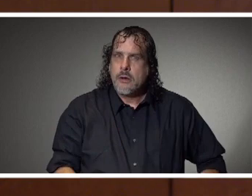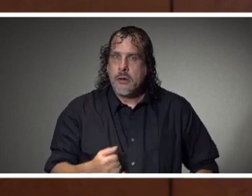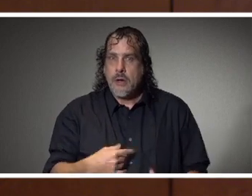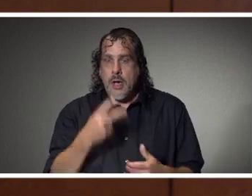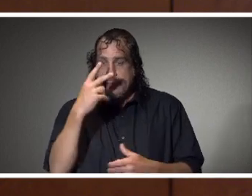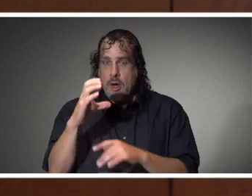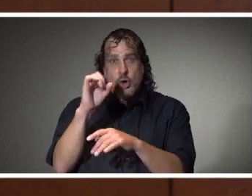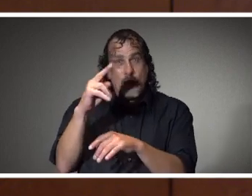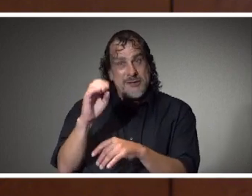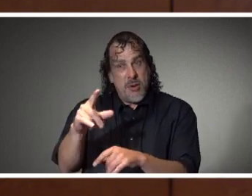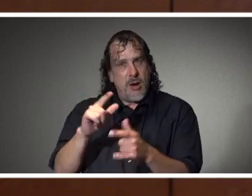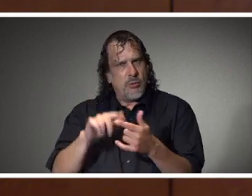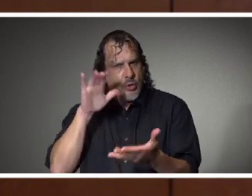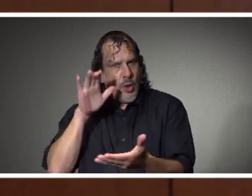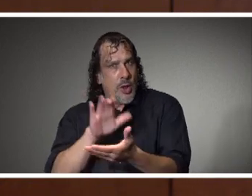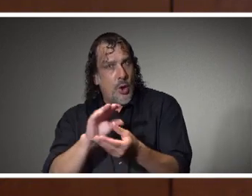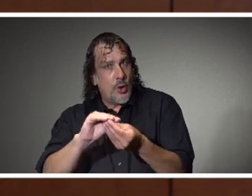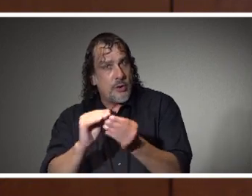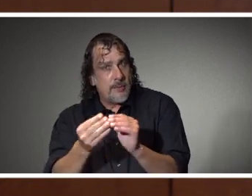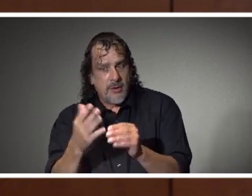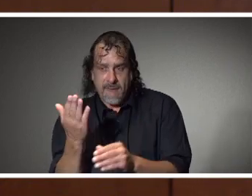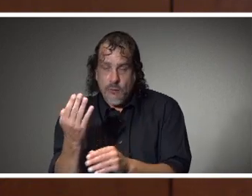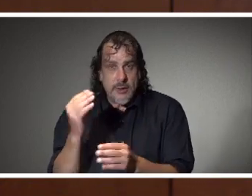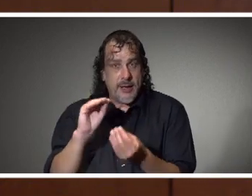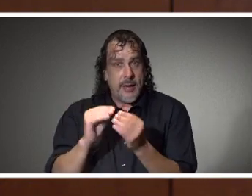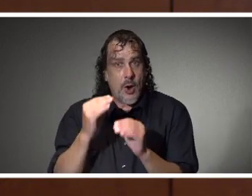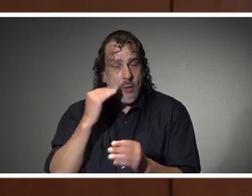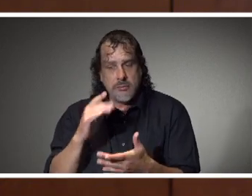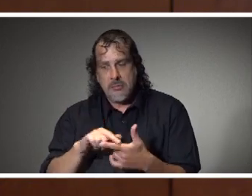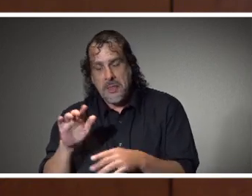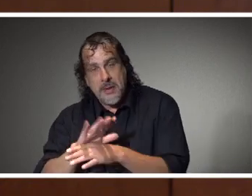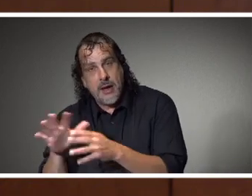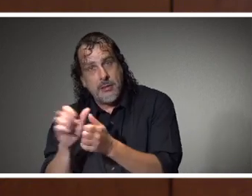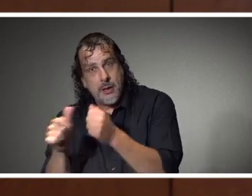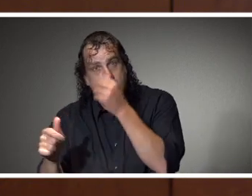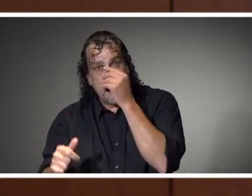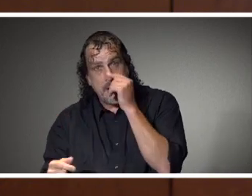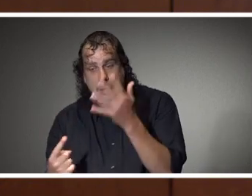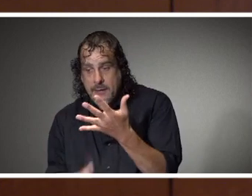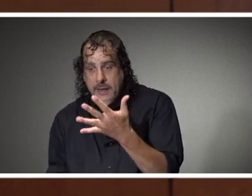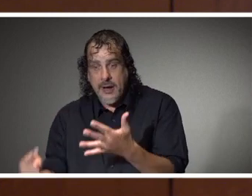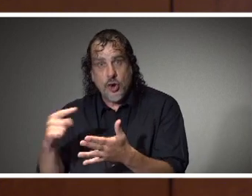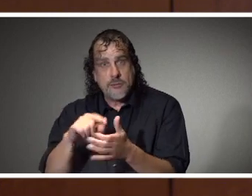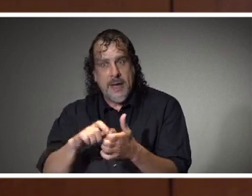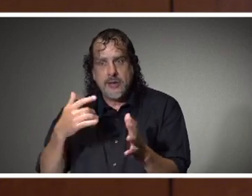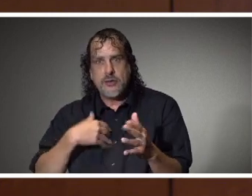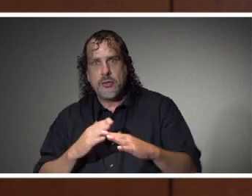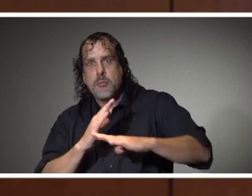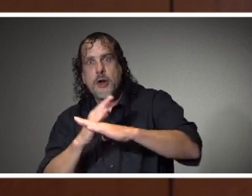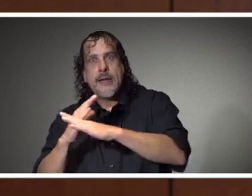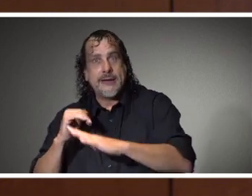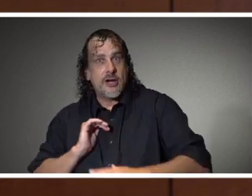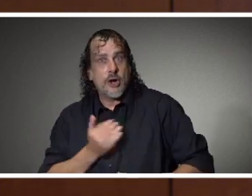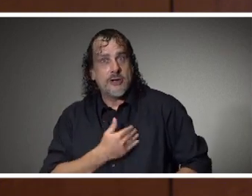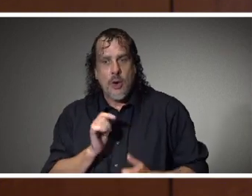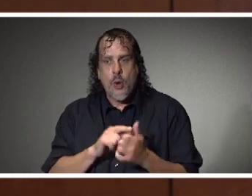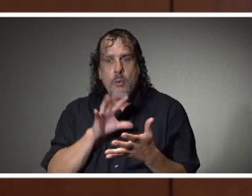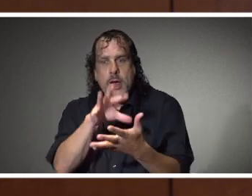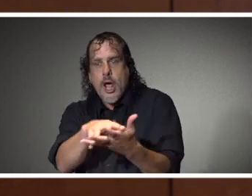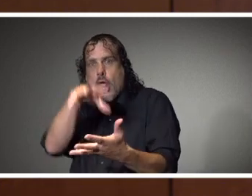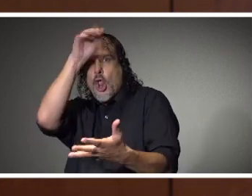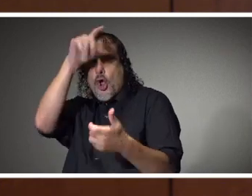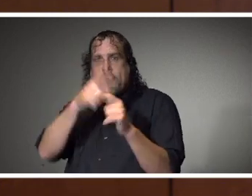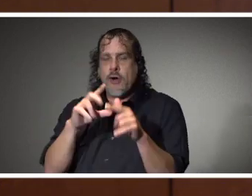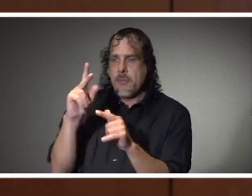crystal ball numbers, the 14 homes, the businesses and whatnot, that goes back to mitigations, the lessons we learned from Katrina and